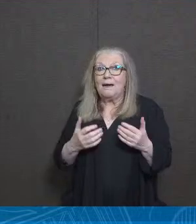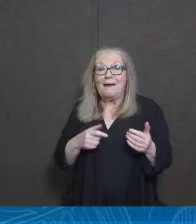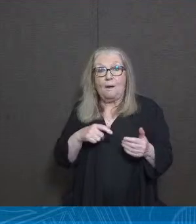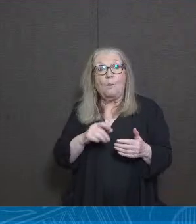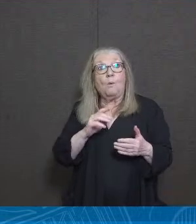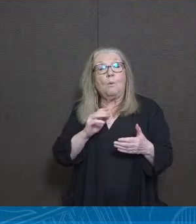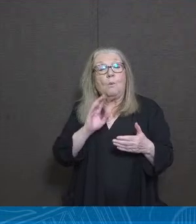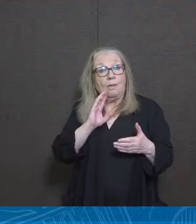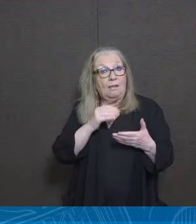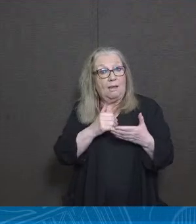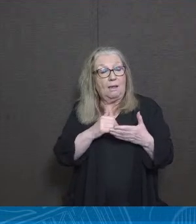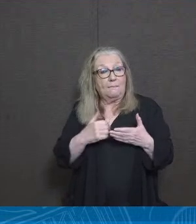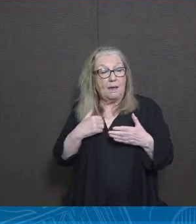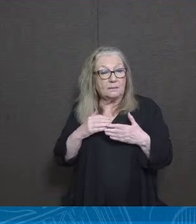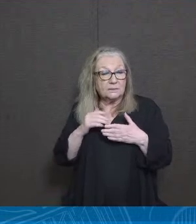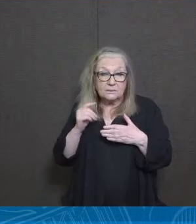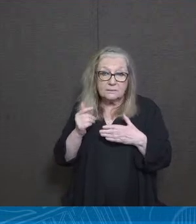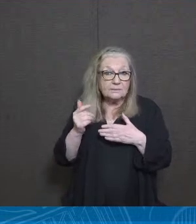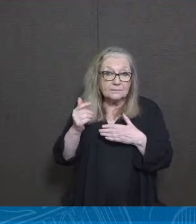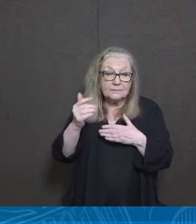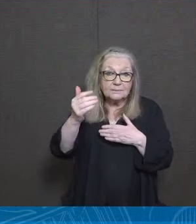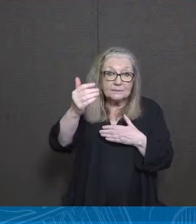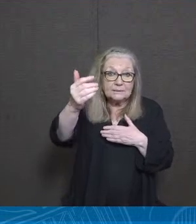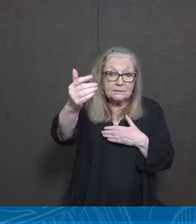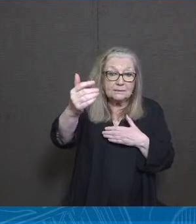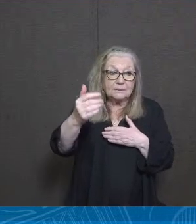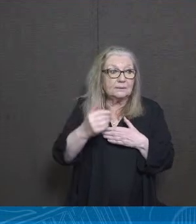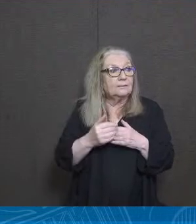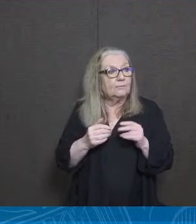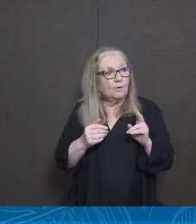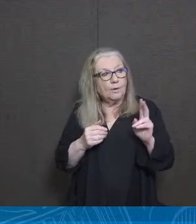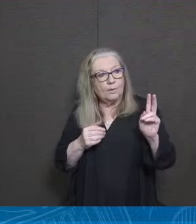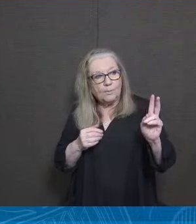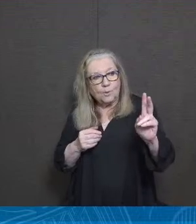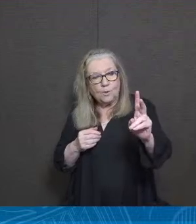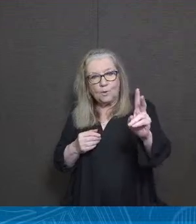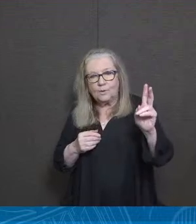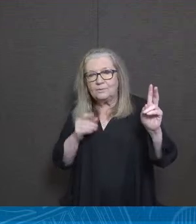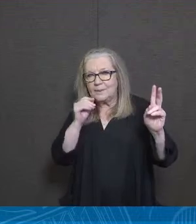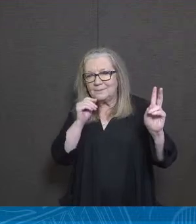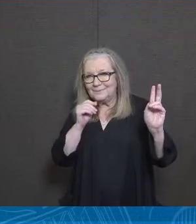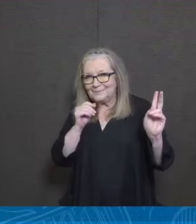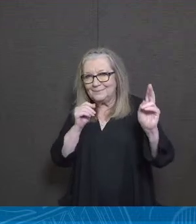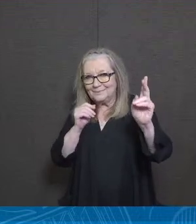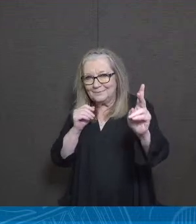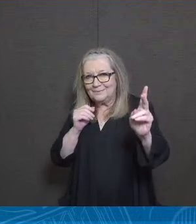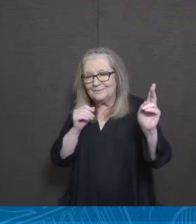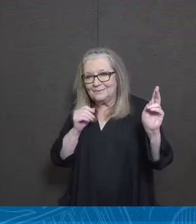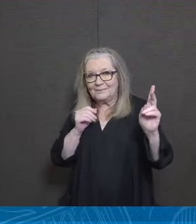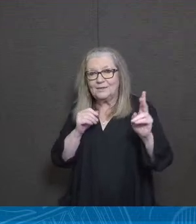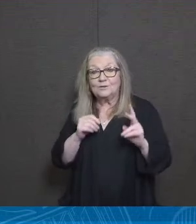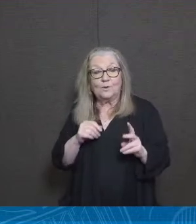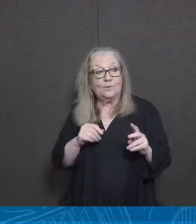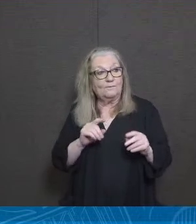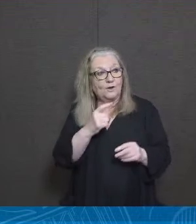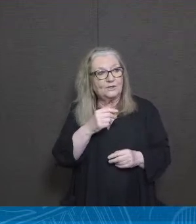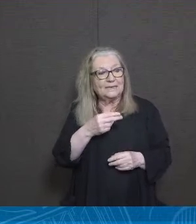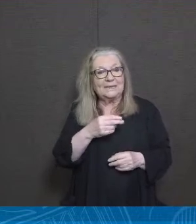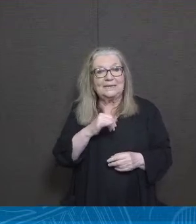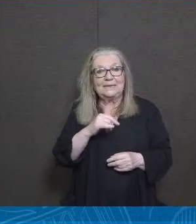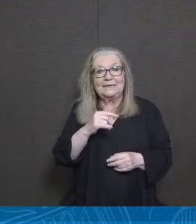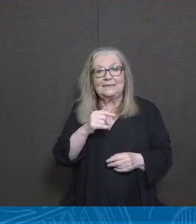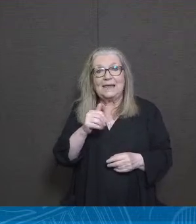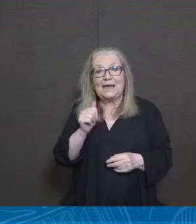run? This is for both Michael and Satoshi. So maybe, do you want to go first, Satoshi?